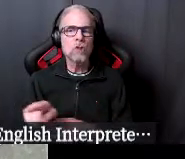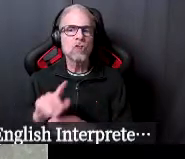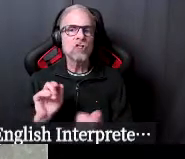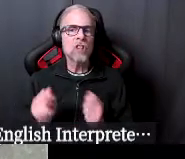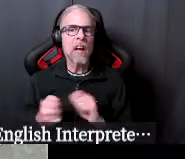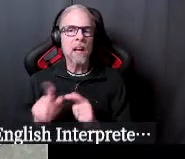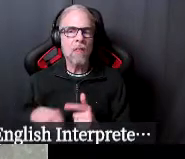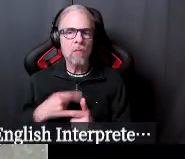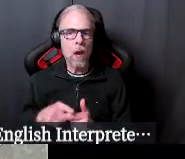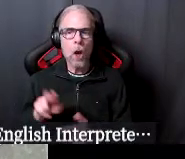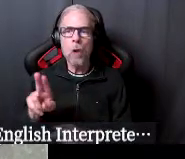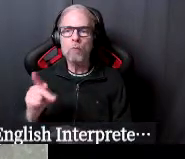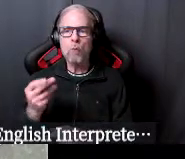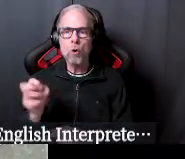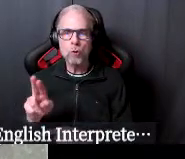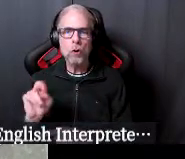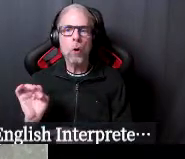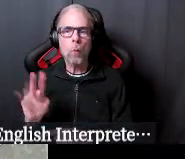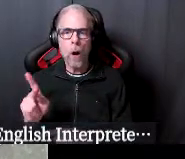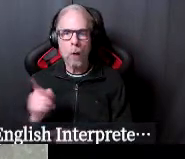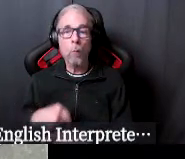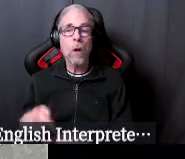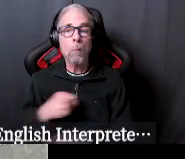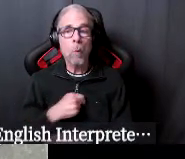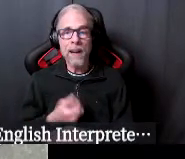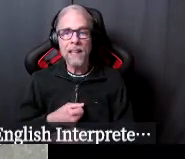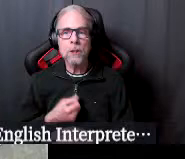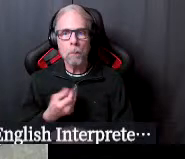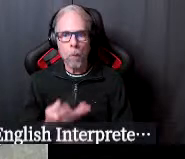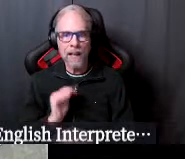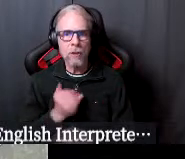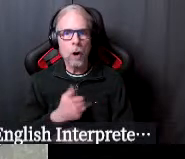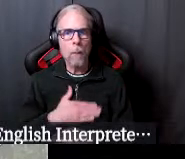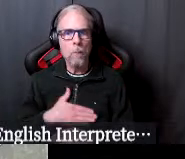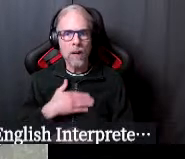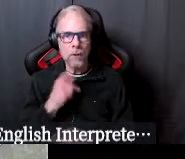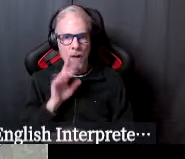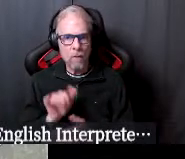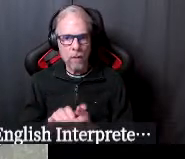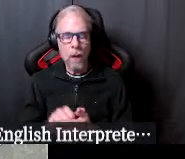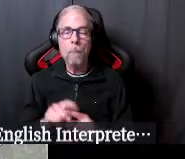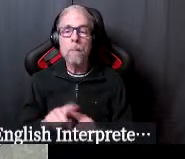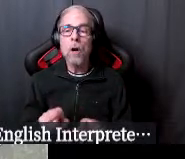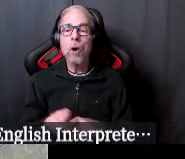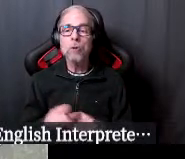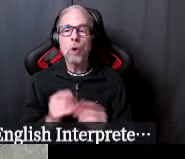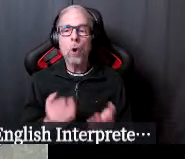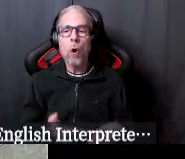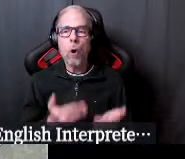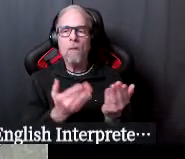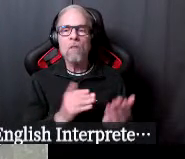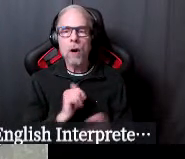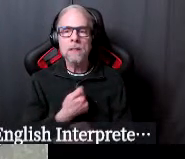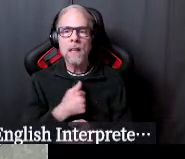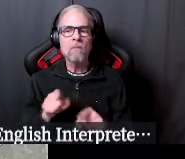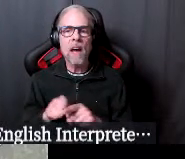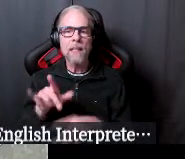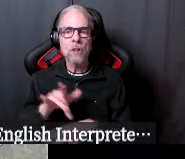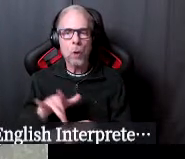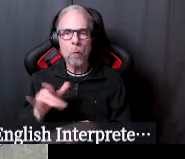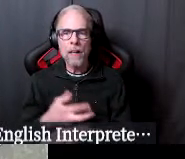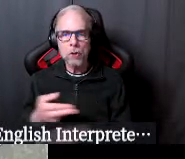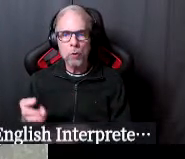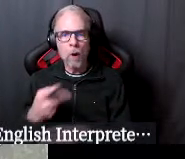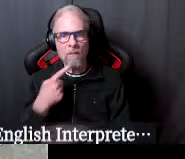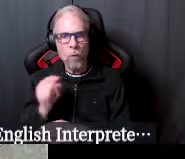Rooster Rock. We want to express our appreciation for that, but also to offer ourselves as a resource going into the